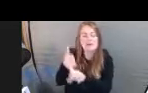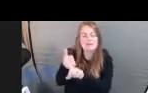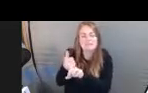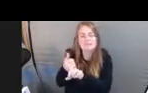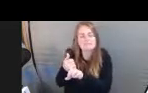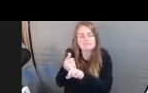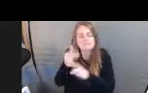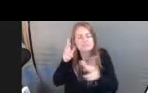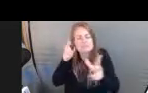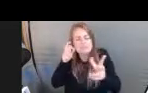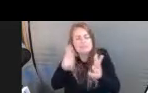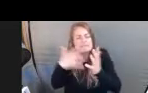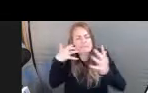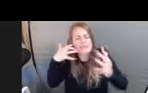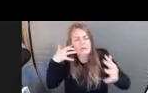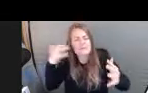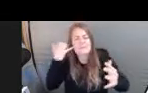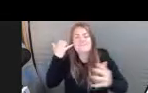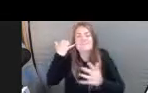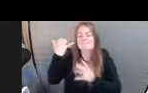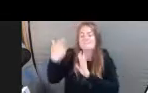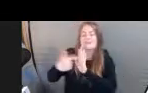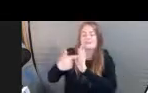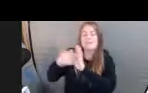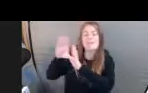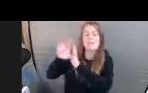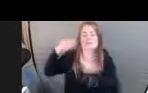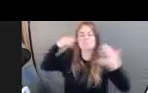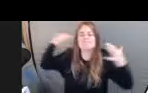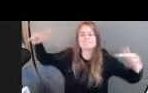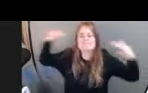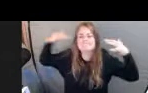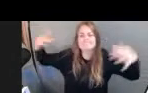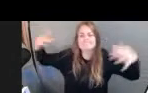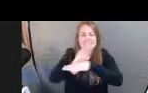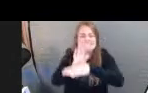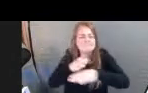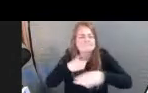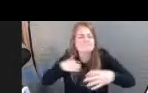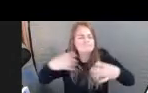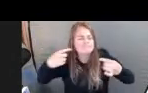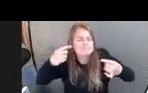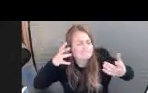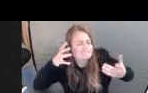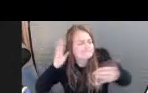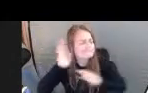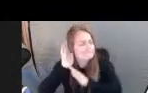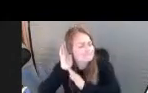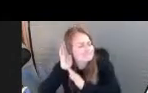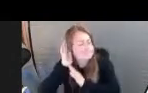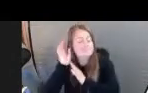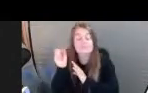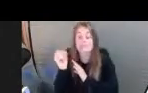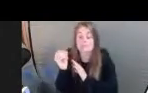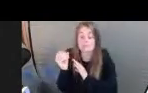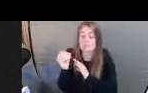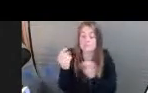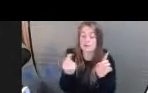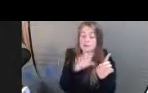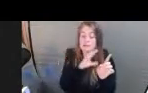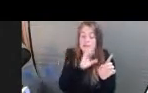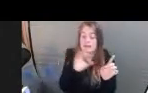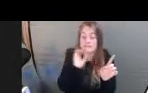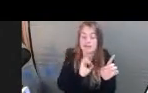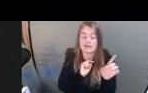hearing sounds when there's a lot of busyness or busy environments going on. So the Take Five Cafe at